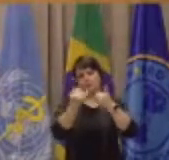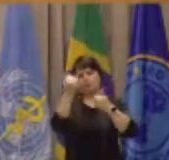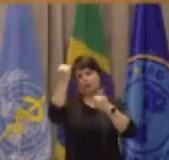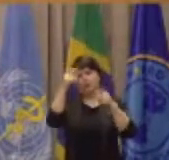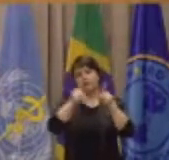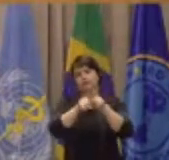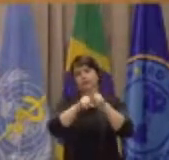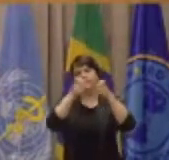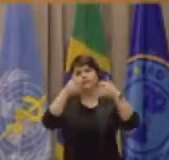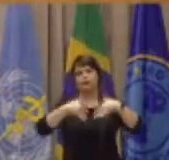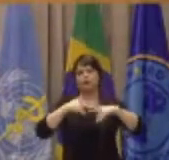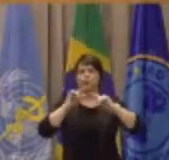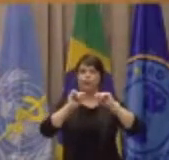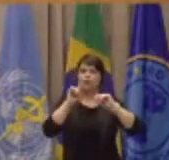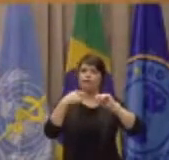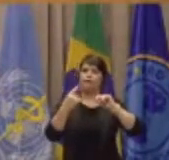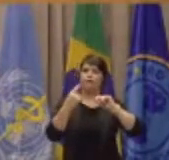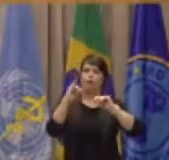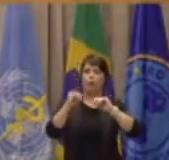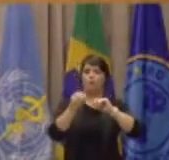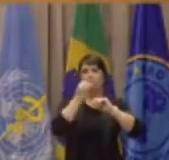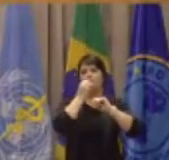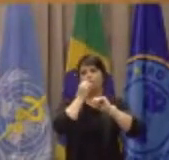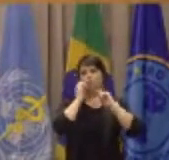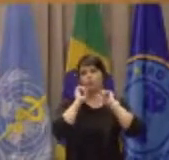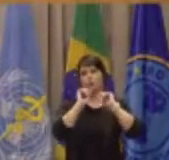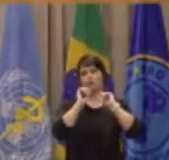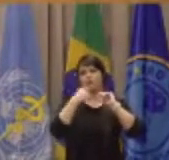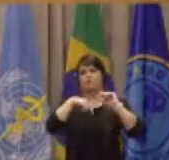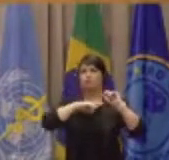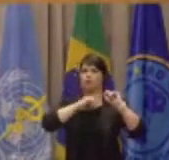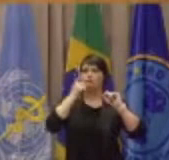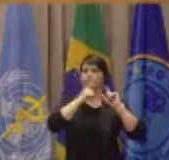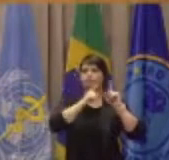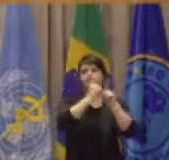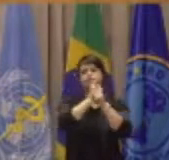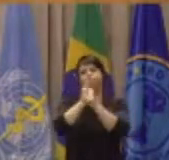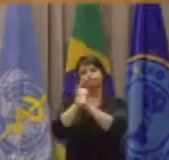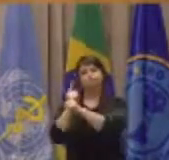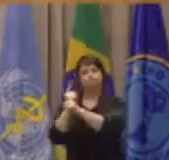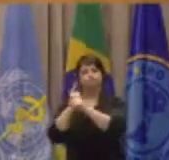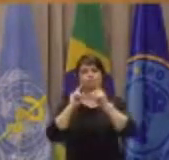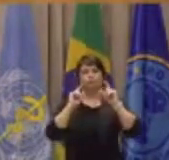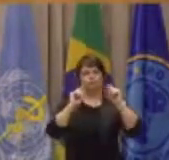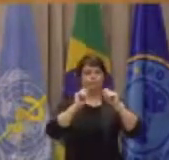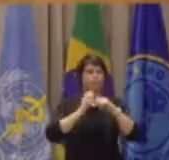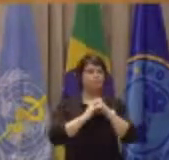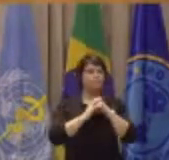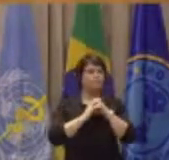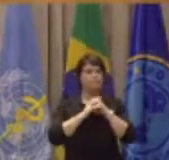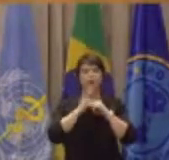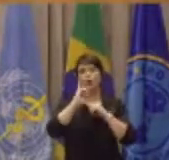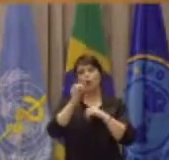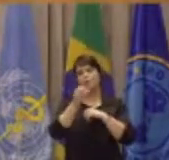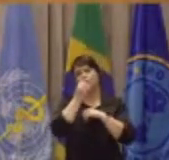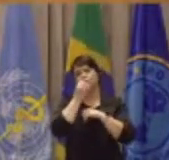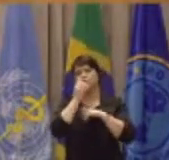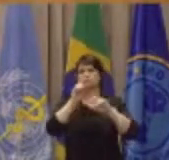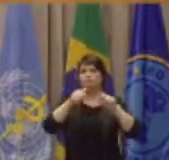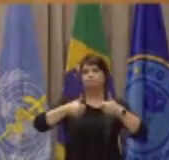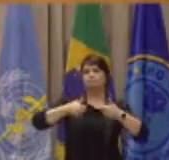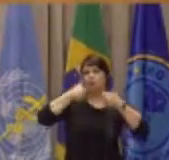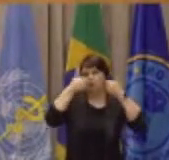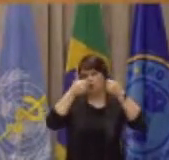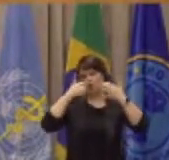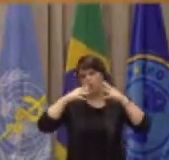other thing that I would like to highlight, that was a great opportunity to detect and